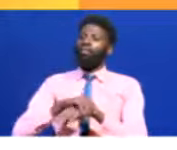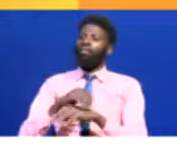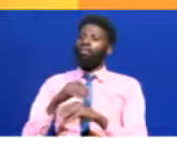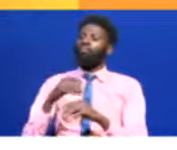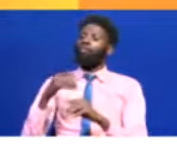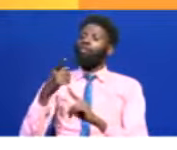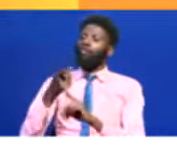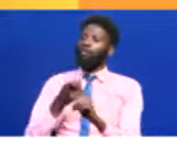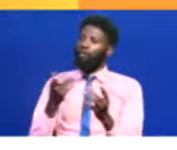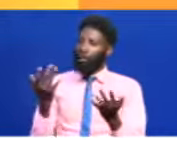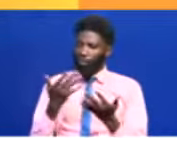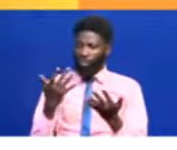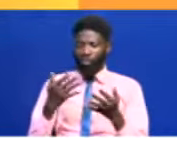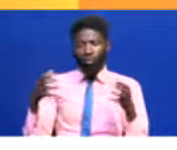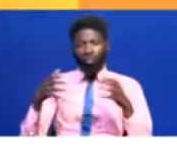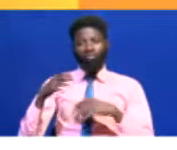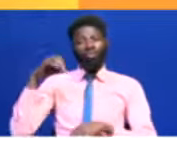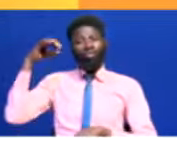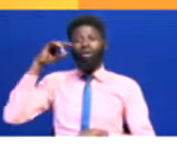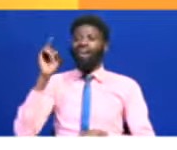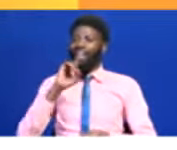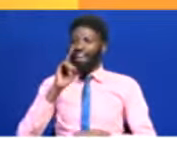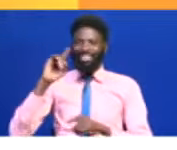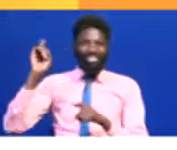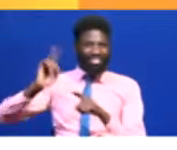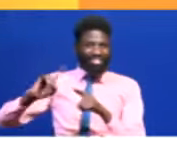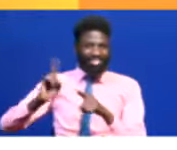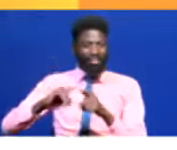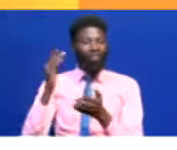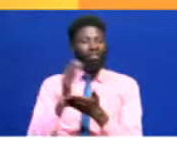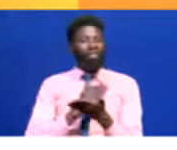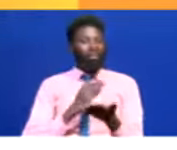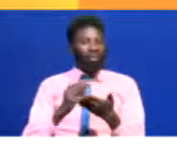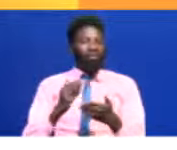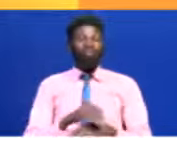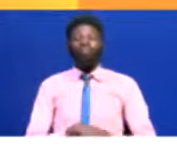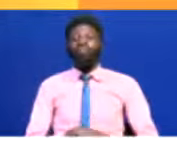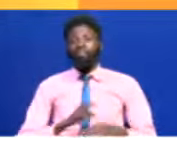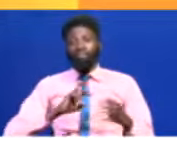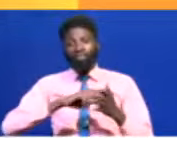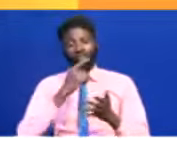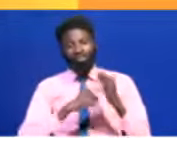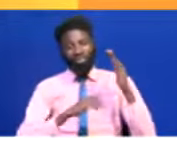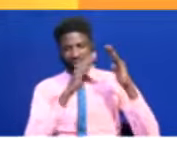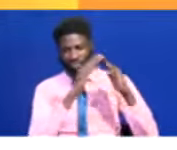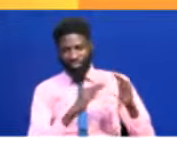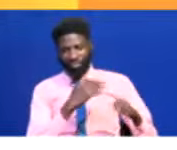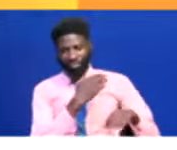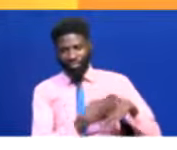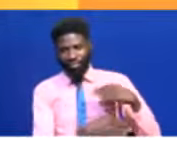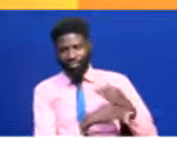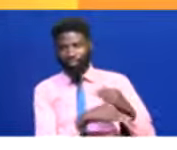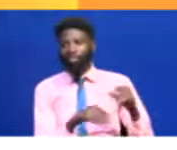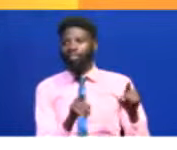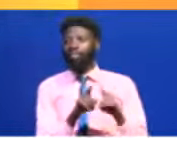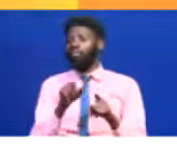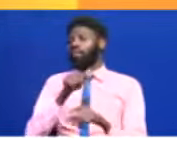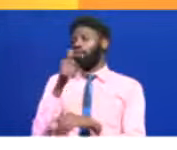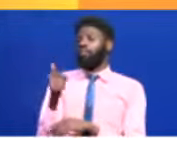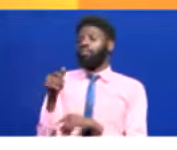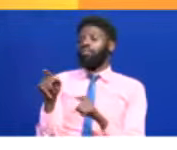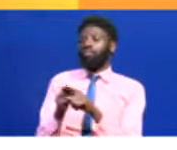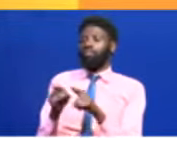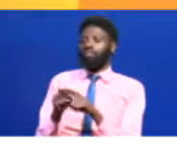manufactured by the Jua Kali sectors. The Jua Kali sector. Yeah, so meaning, apart from the houses, there's also that other aspect.